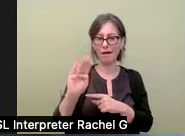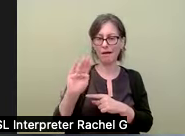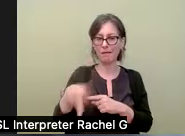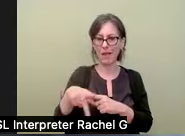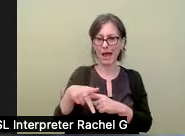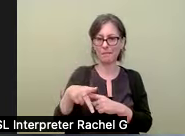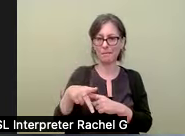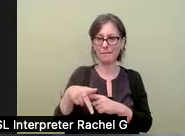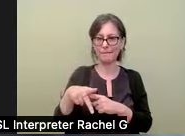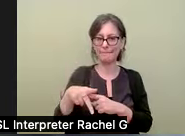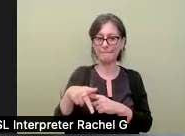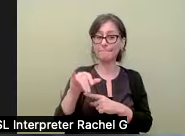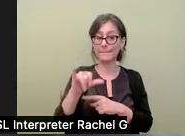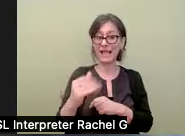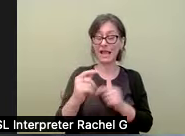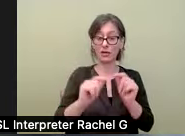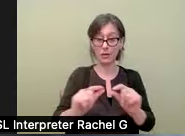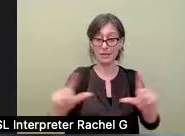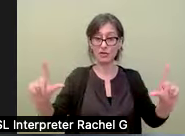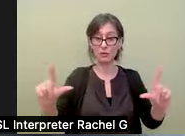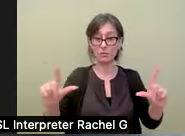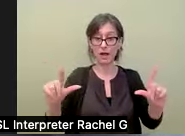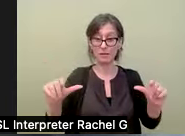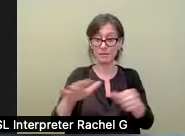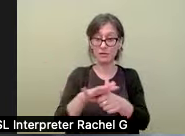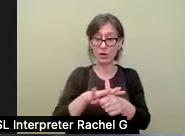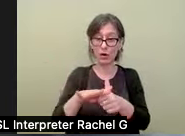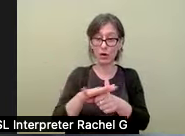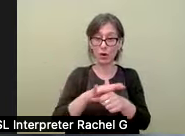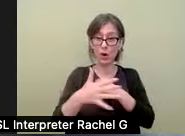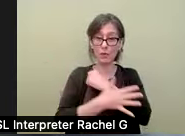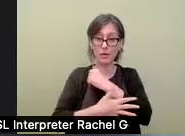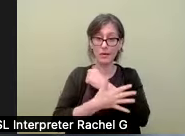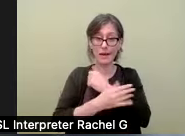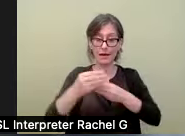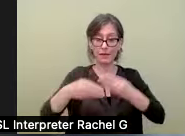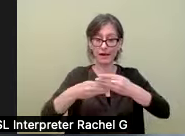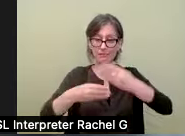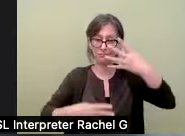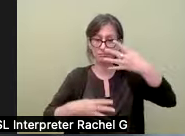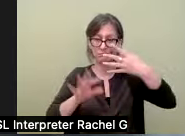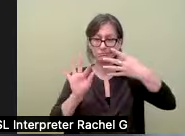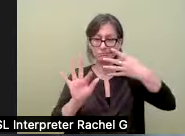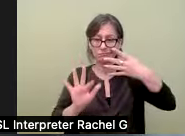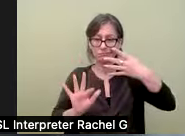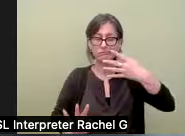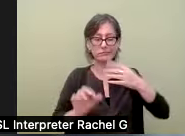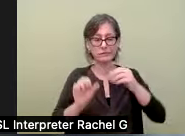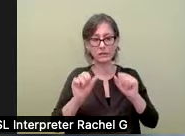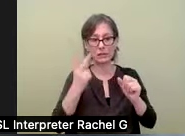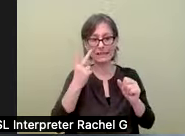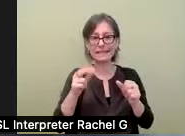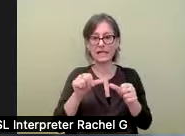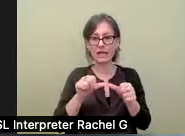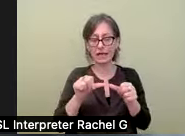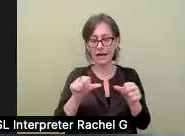This map, you can zoom into your local county. You can see up there they have some drop-down menus, and you can look at your local county,